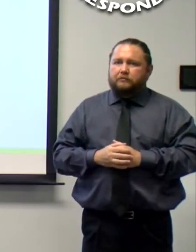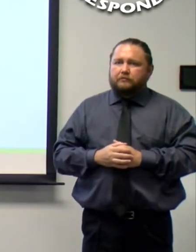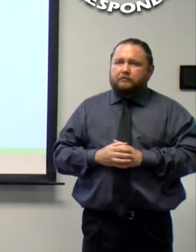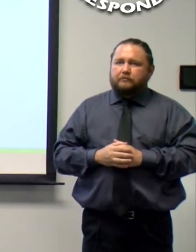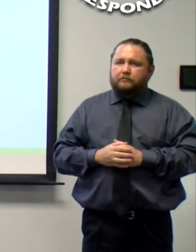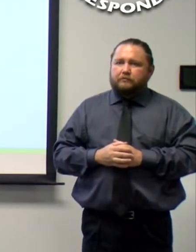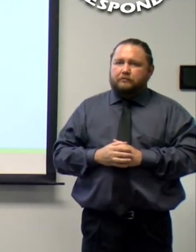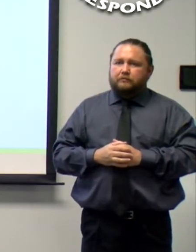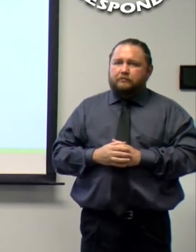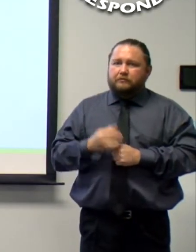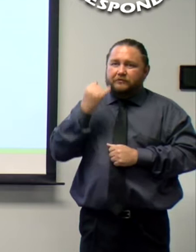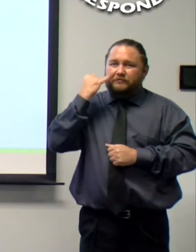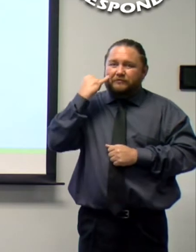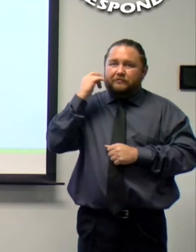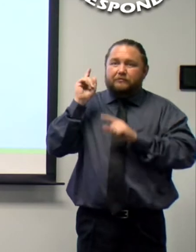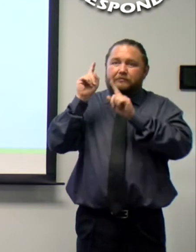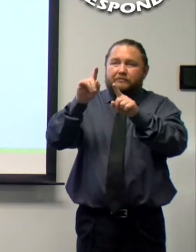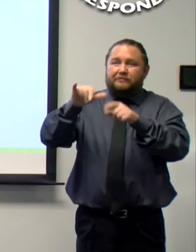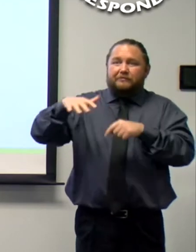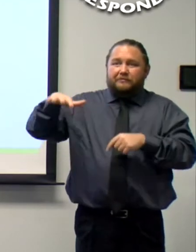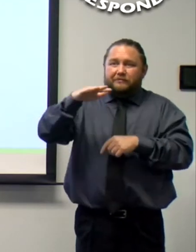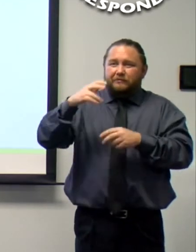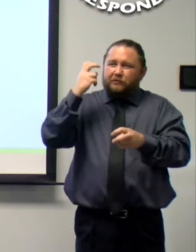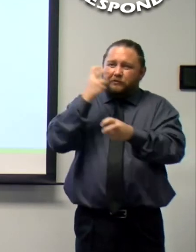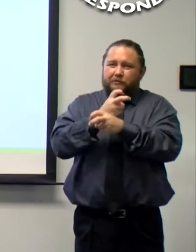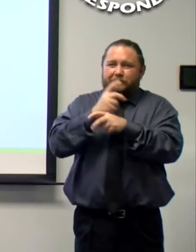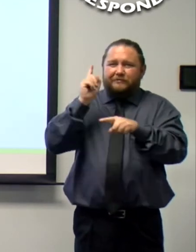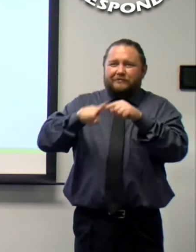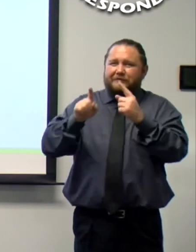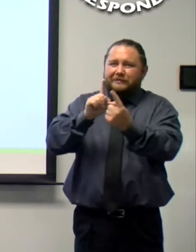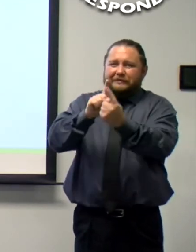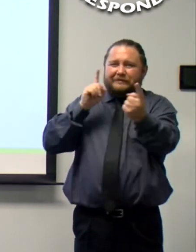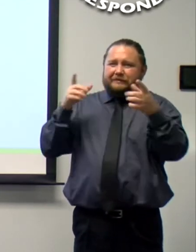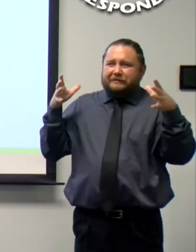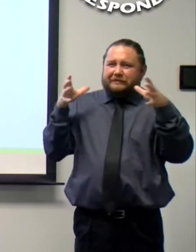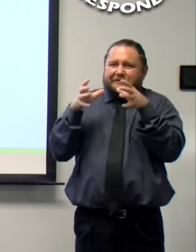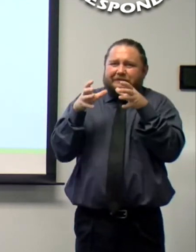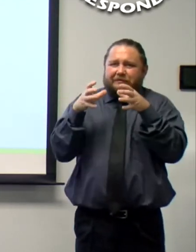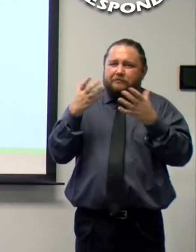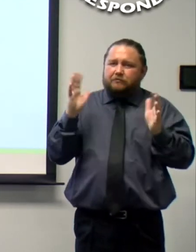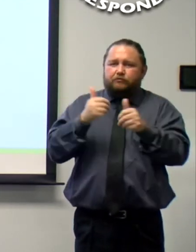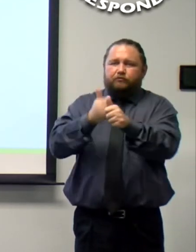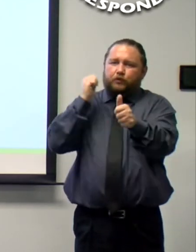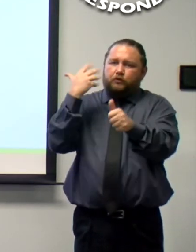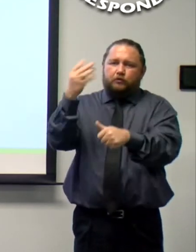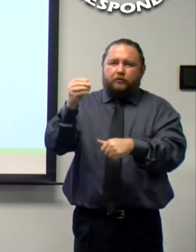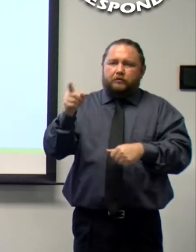low-risk populations, meaning people who are not particularly vulnerable, should consider